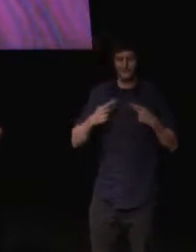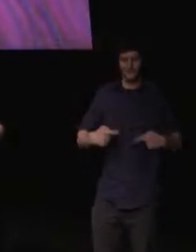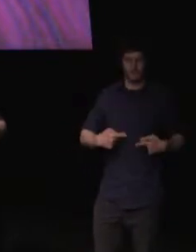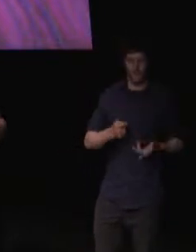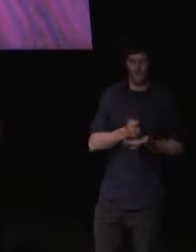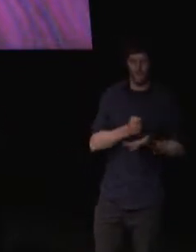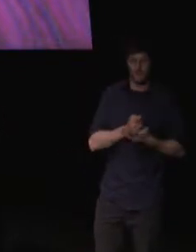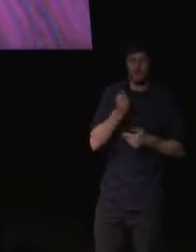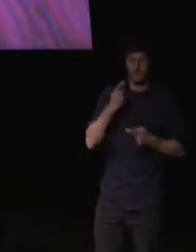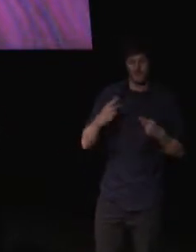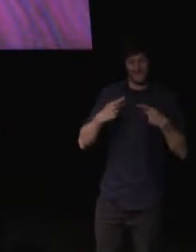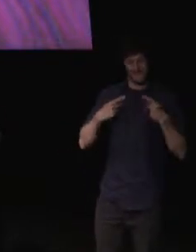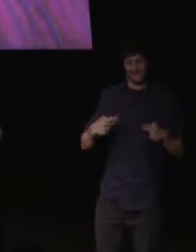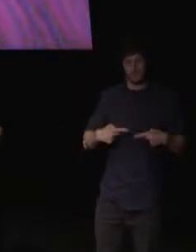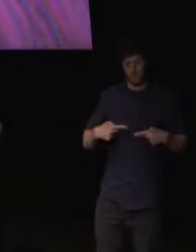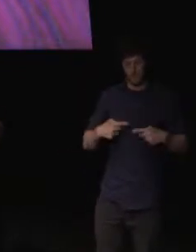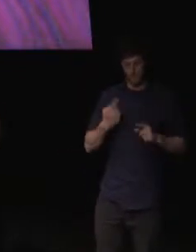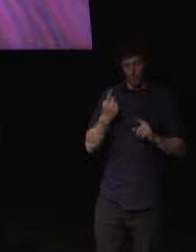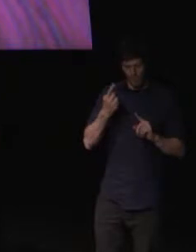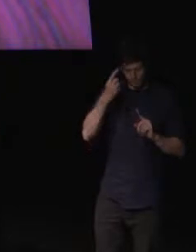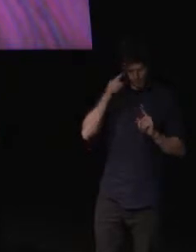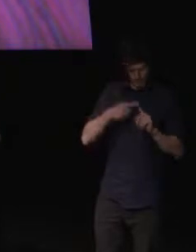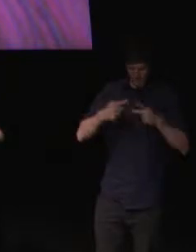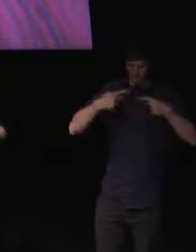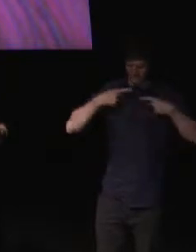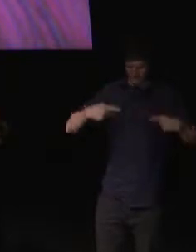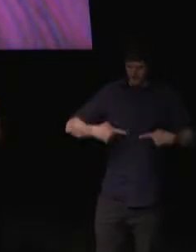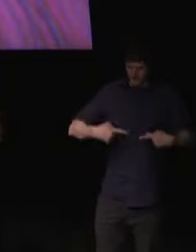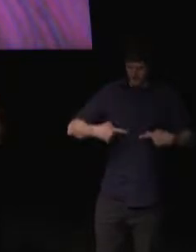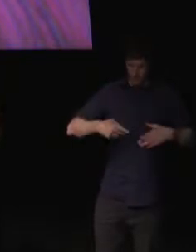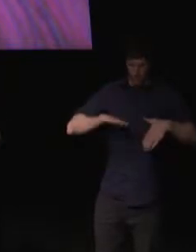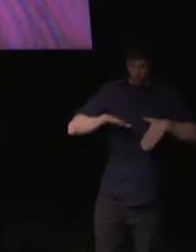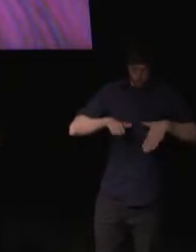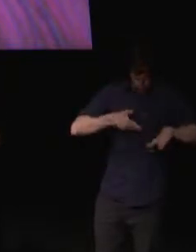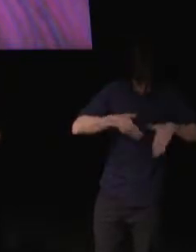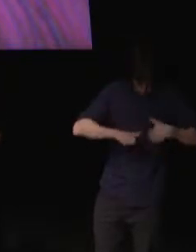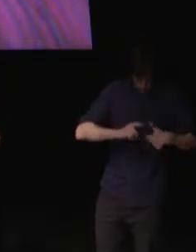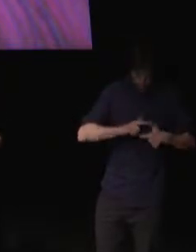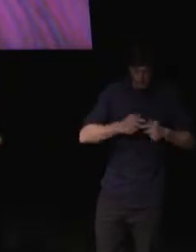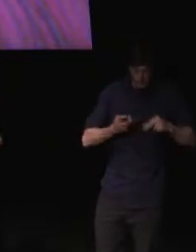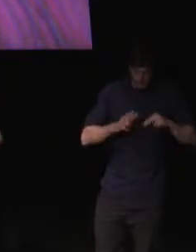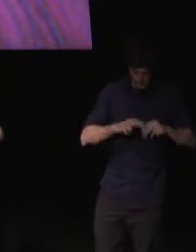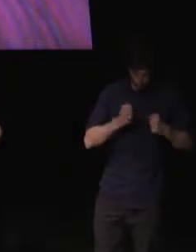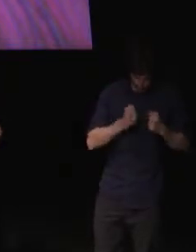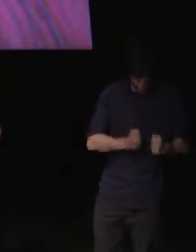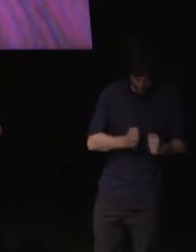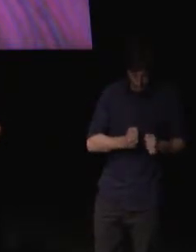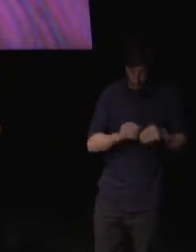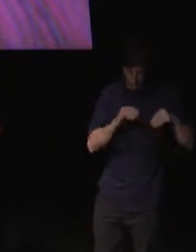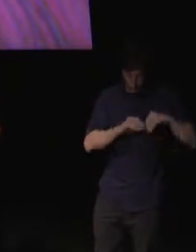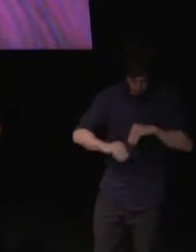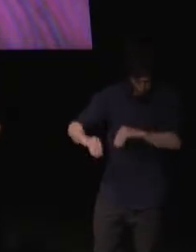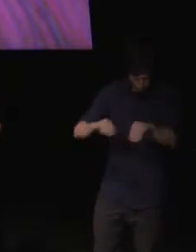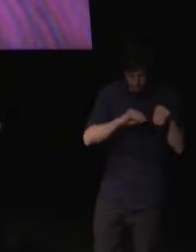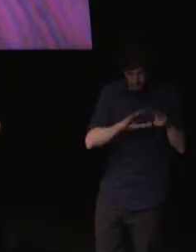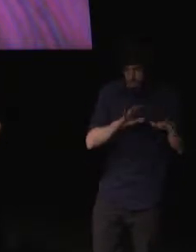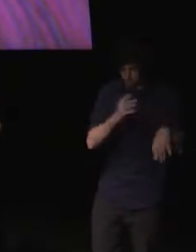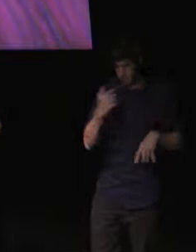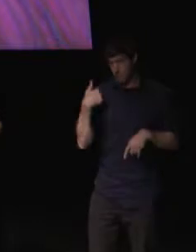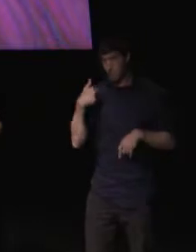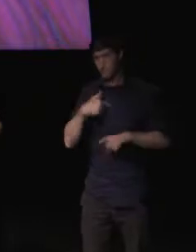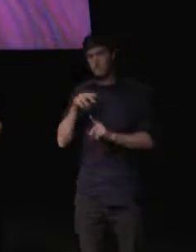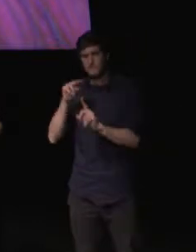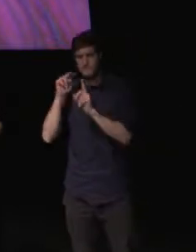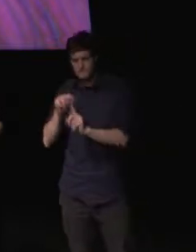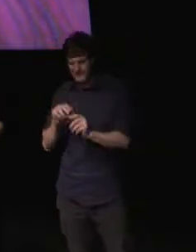therapy looks at that physical rehab, the walking, the strengthening, the range of motion, we look at how it actually